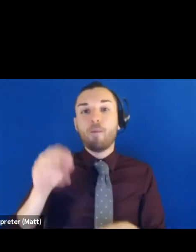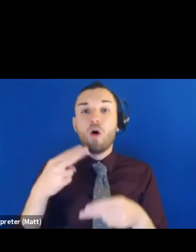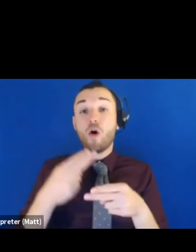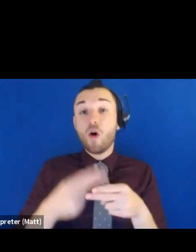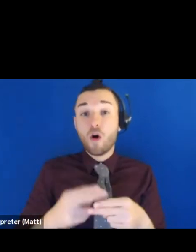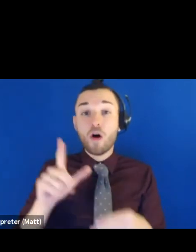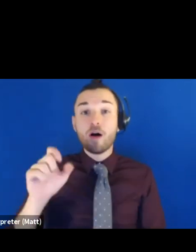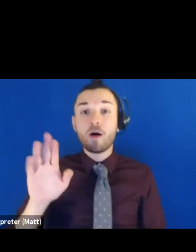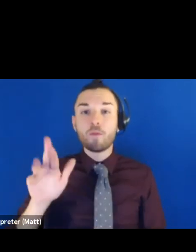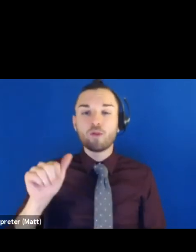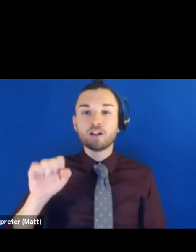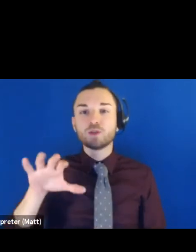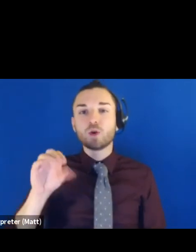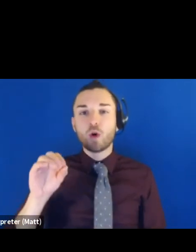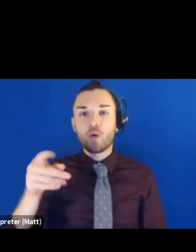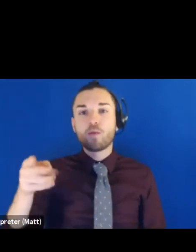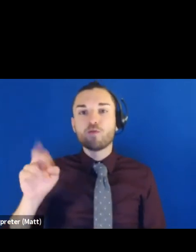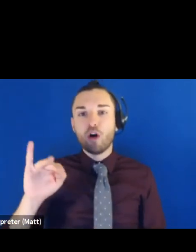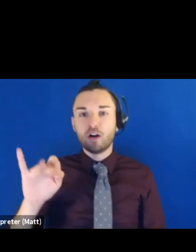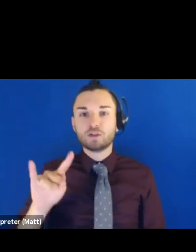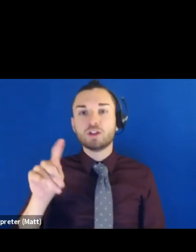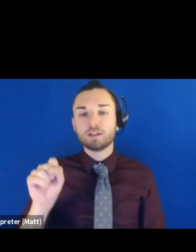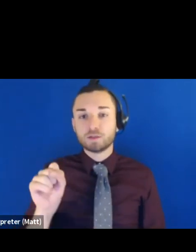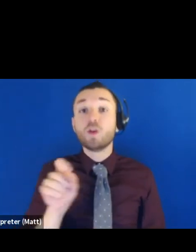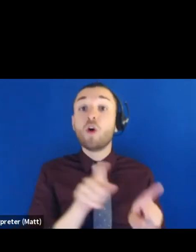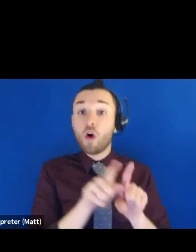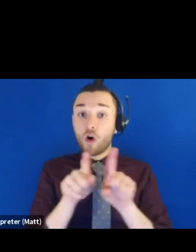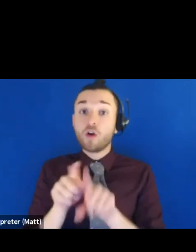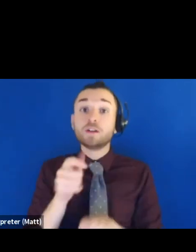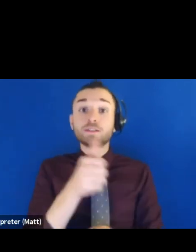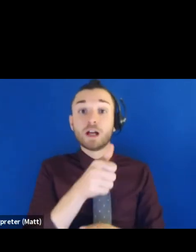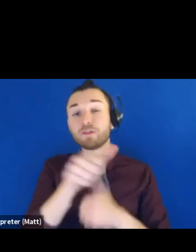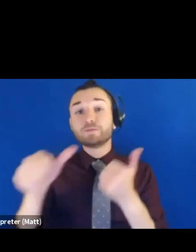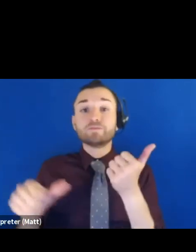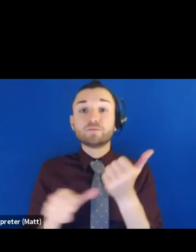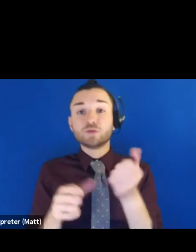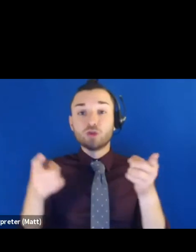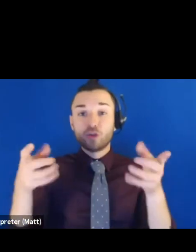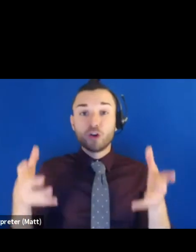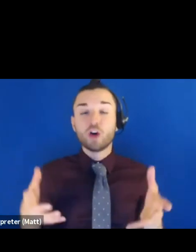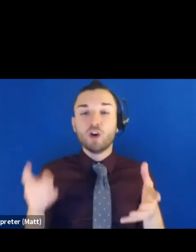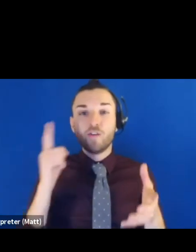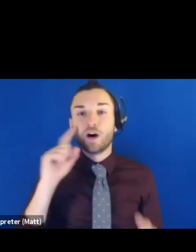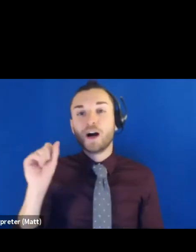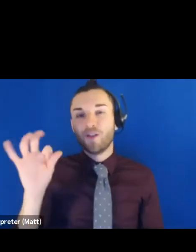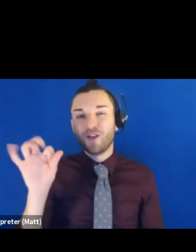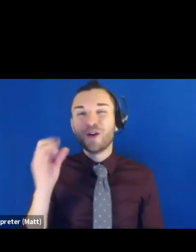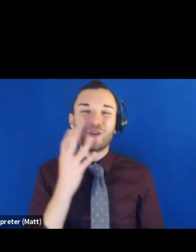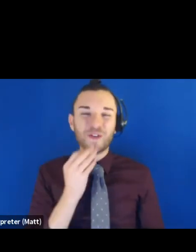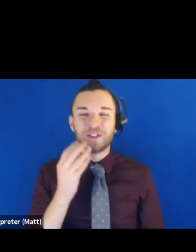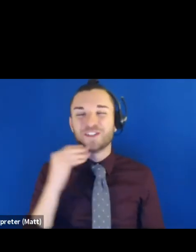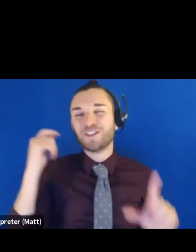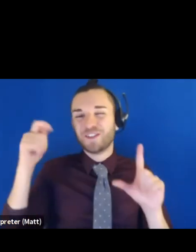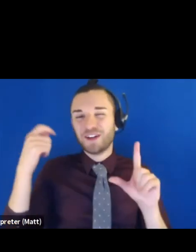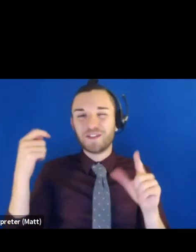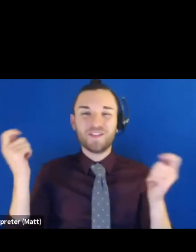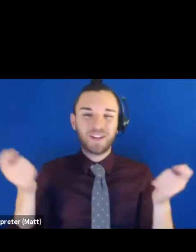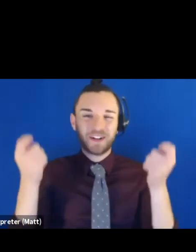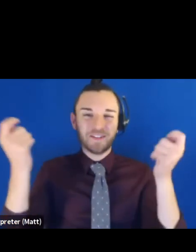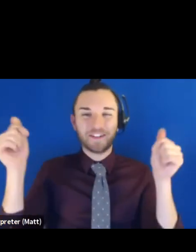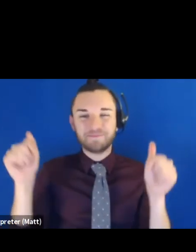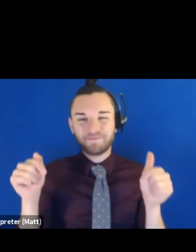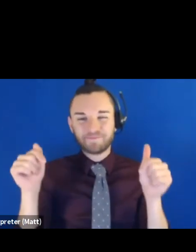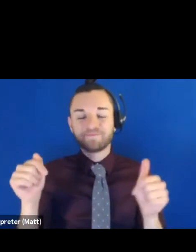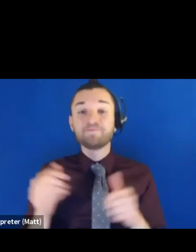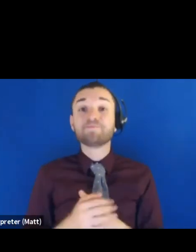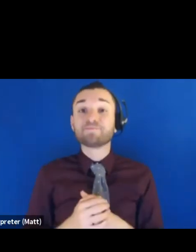the distinction of being the former associate director of the San Francisco Jewish Film Festival. When Caroline and I